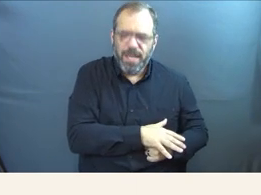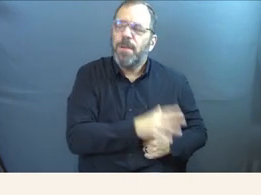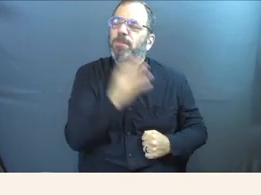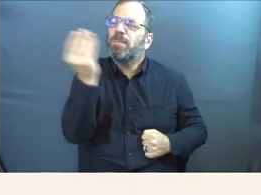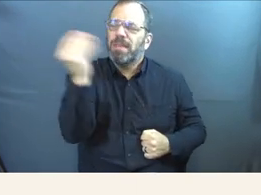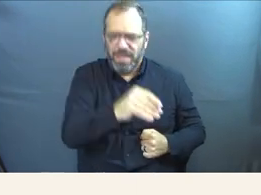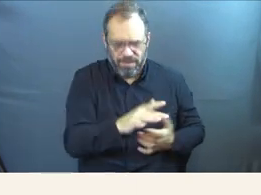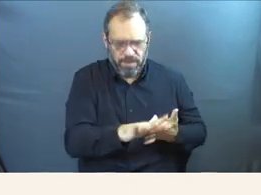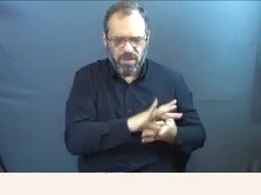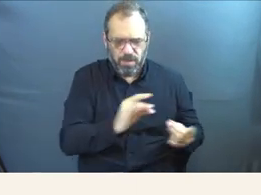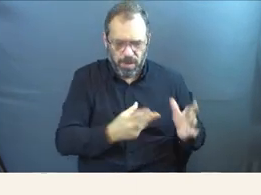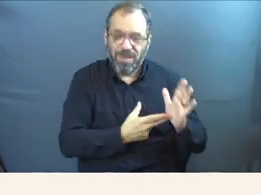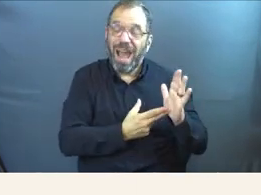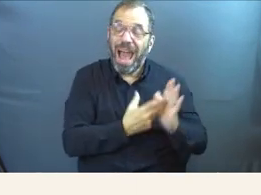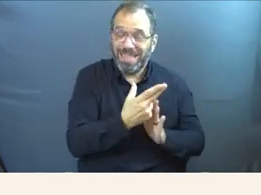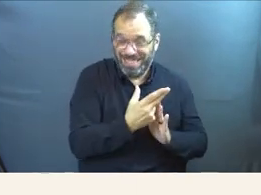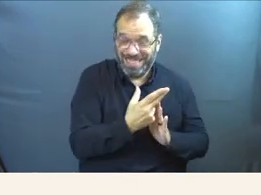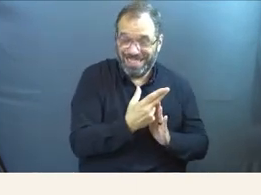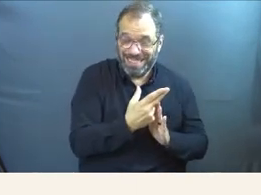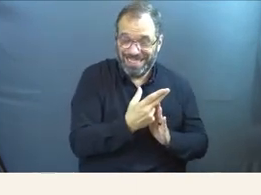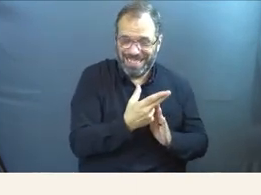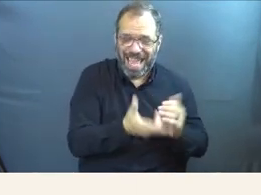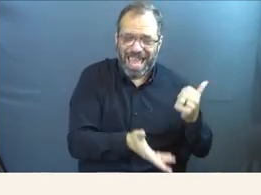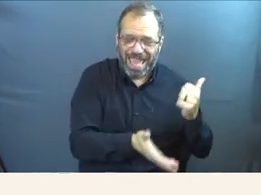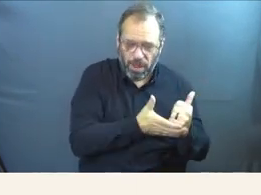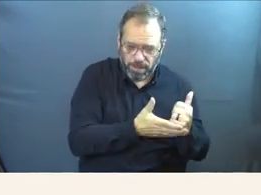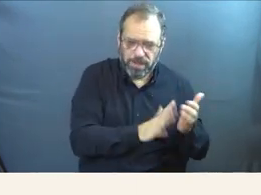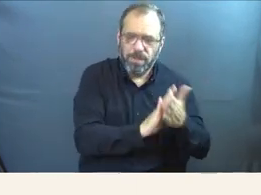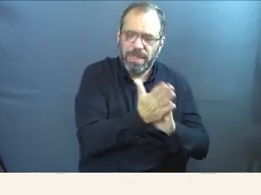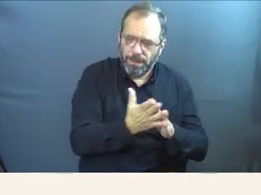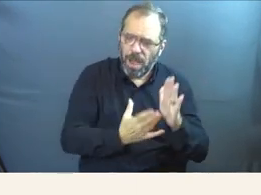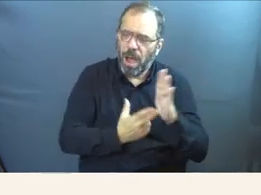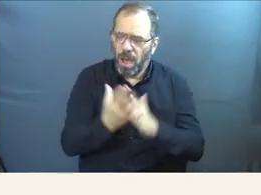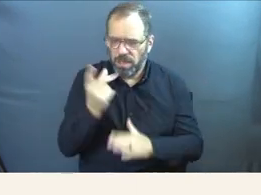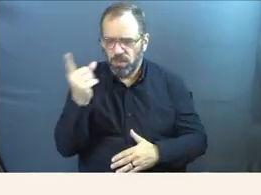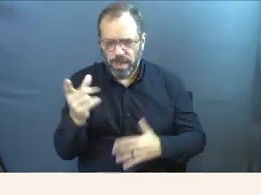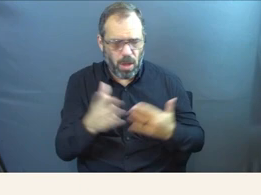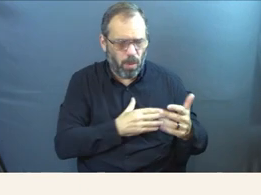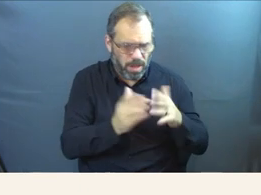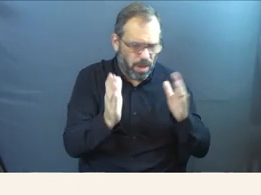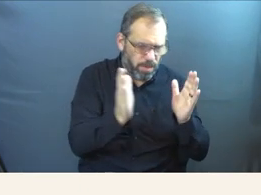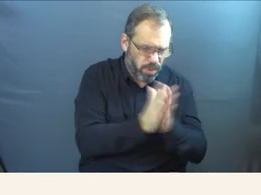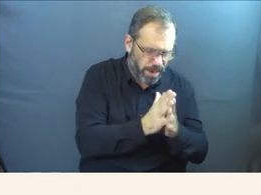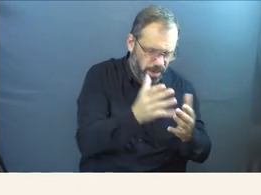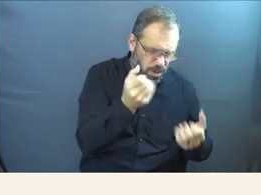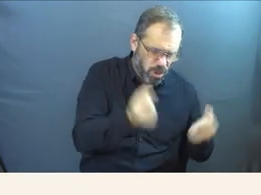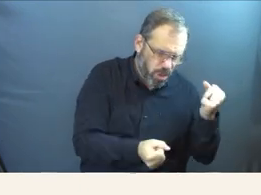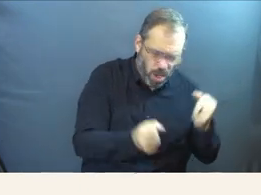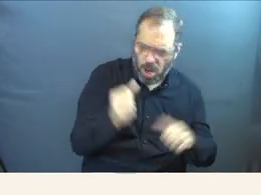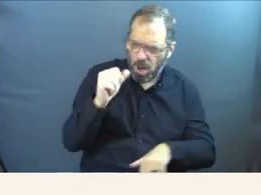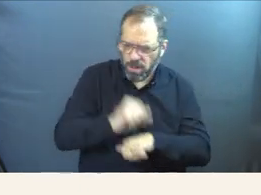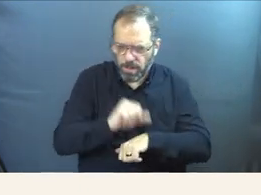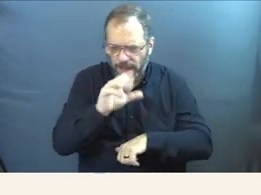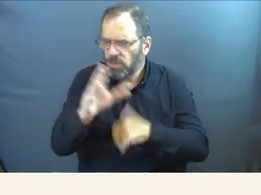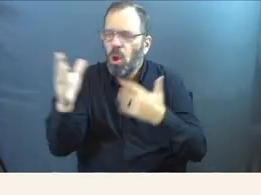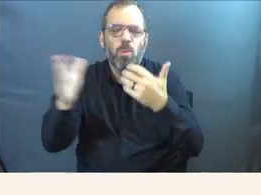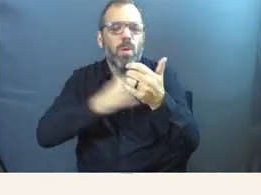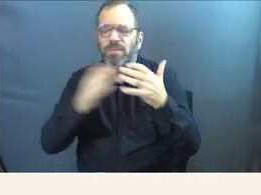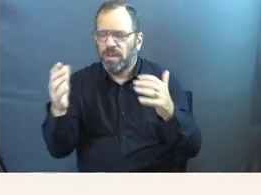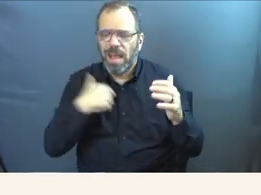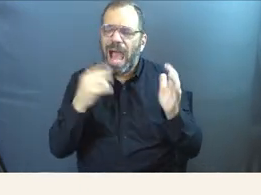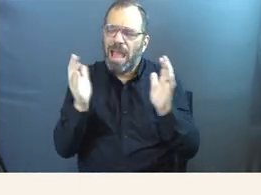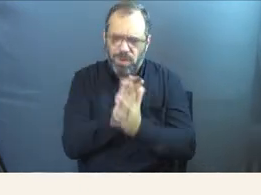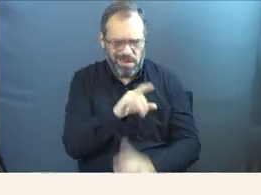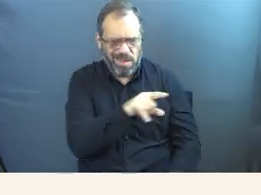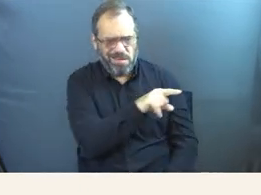give them the spirit of honesty with you. Help them to go there. Whether they're praying in the car or they're in the mountains or wherever they are, God, I